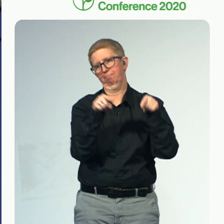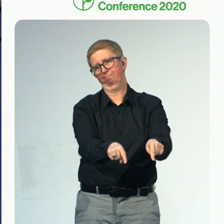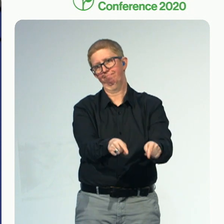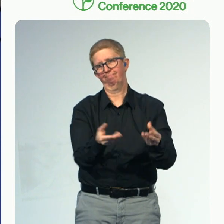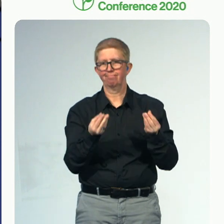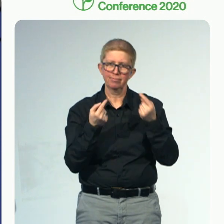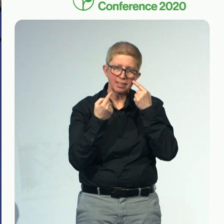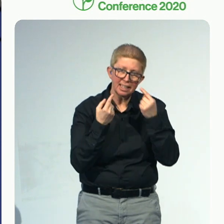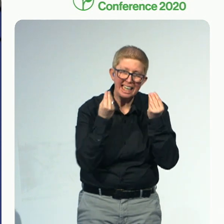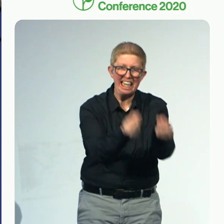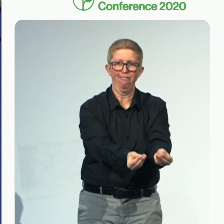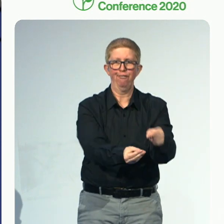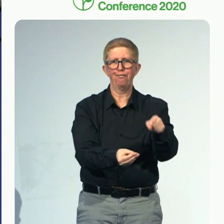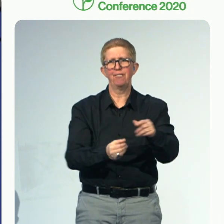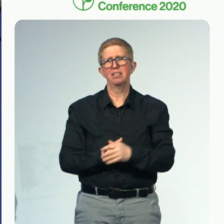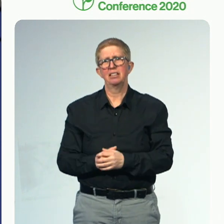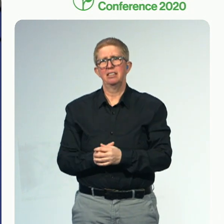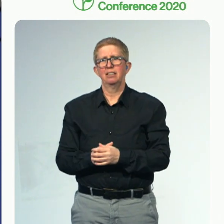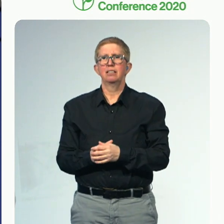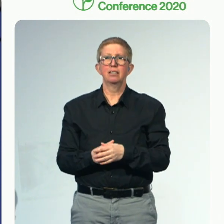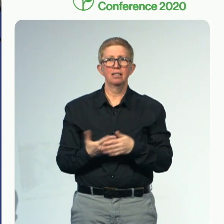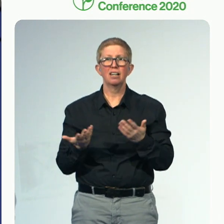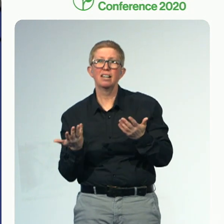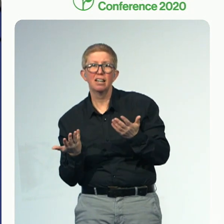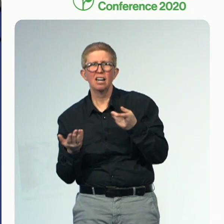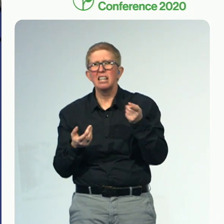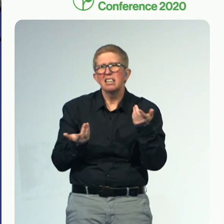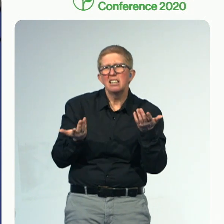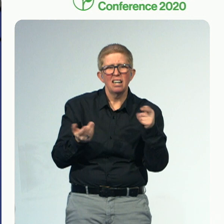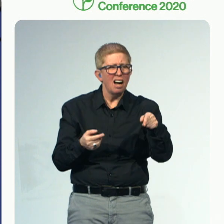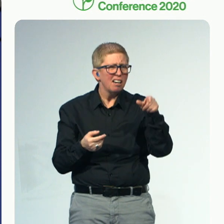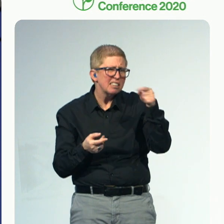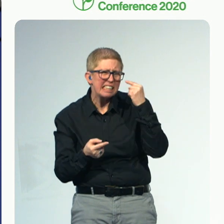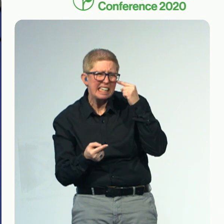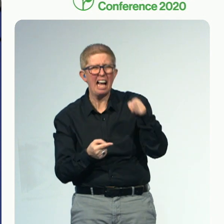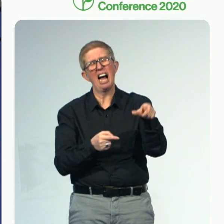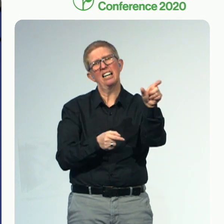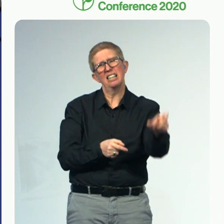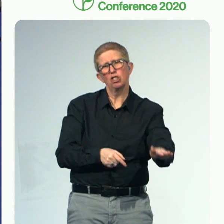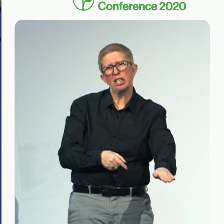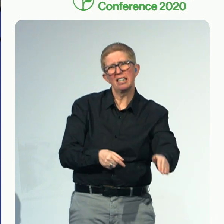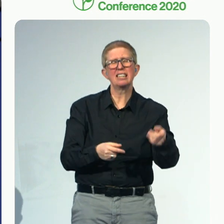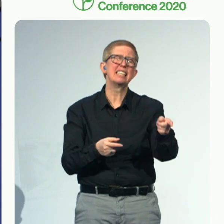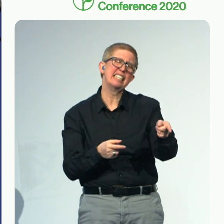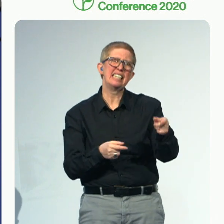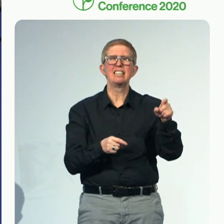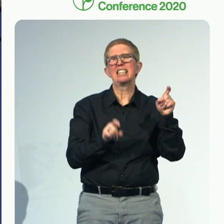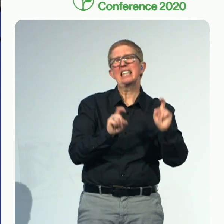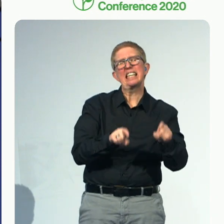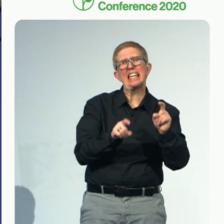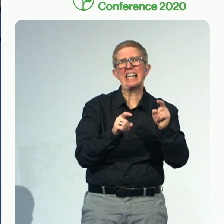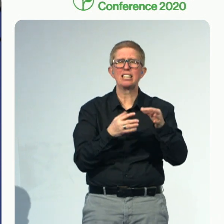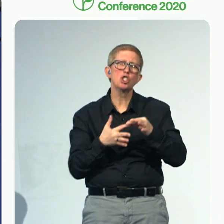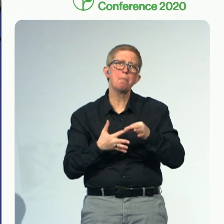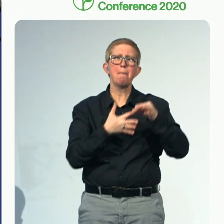make that as a kind of partial reflection of existing provision. This is, if